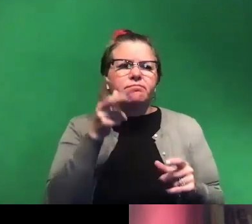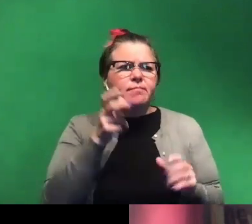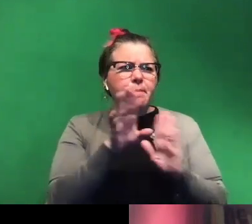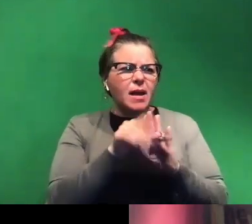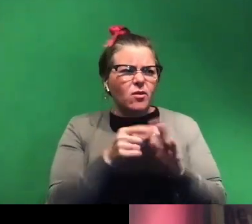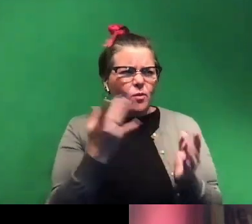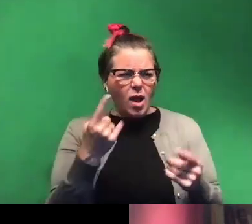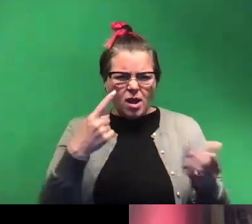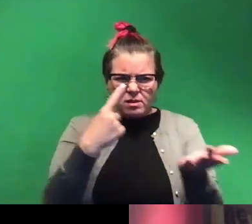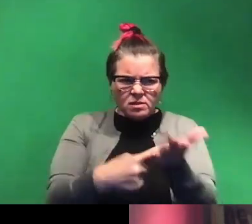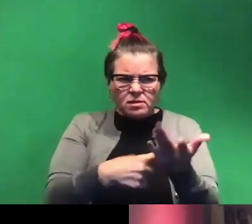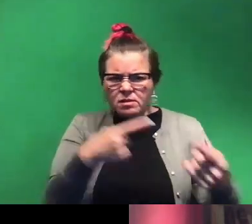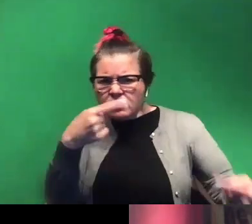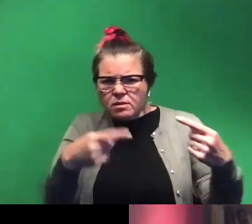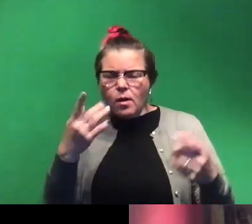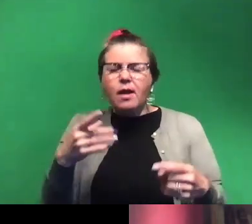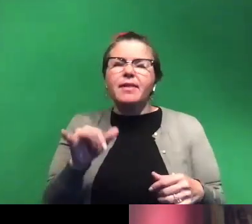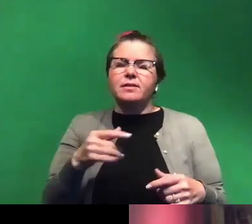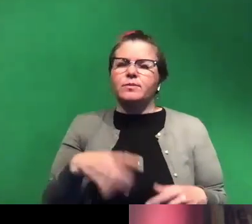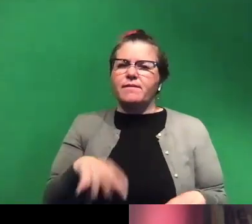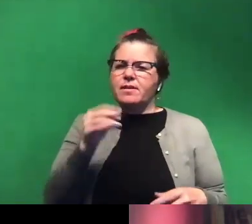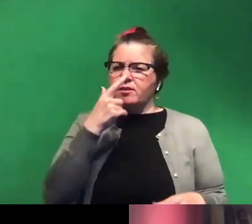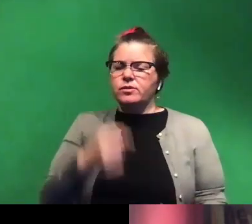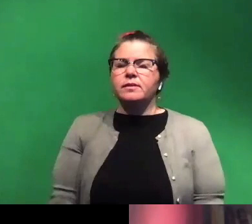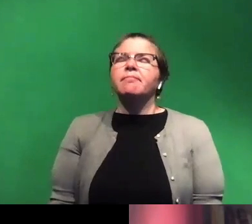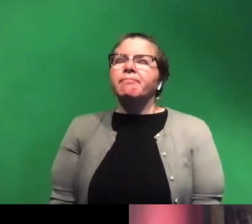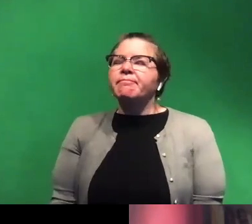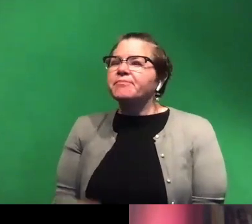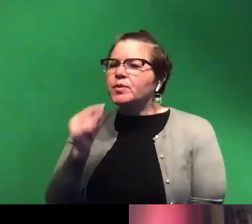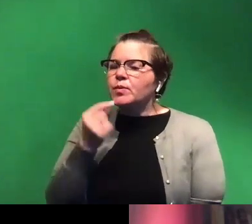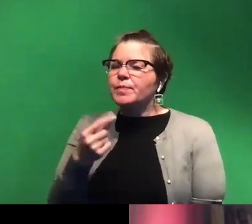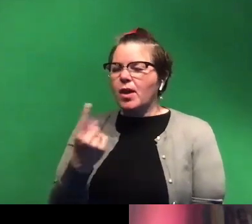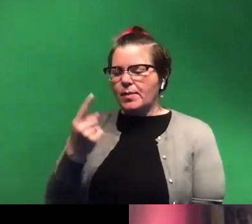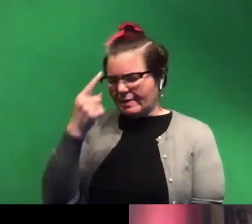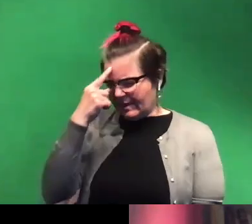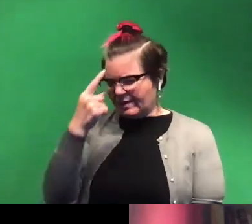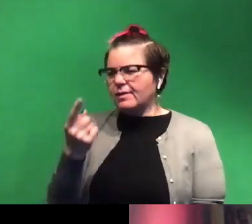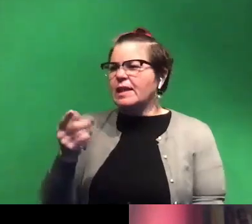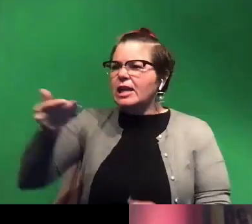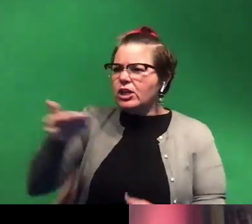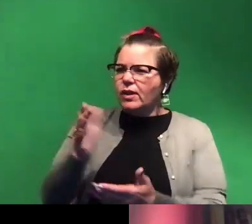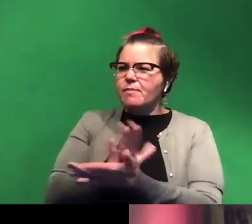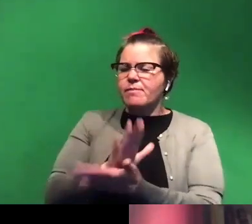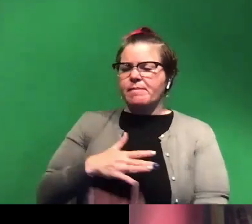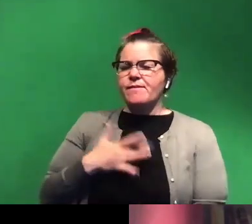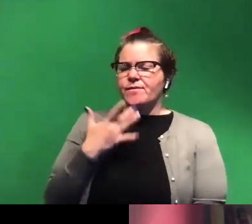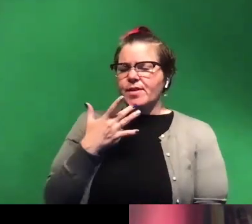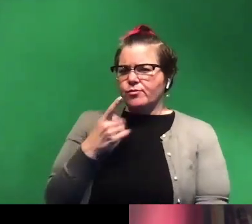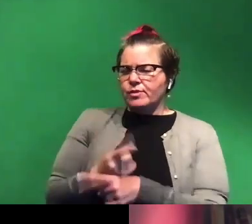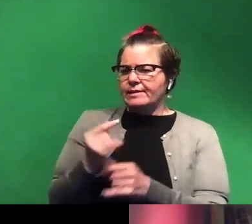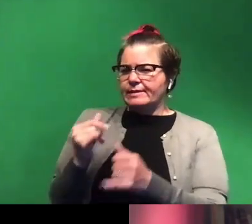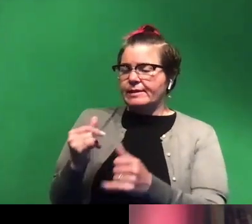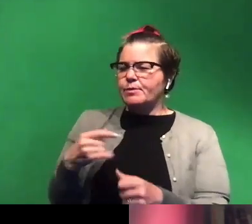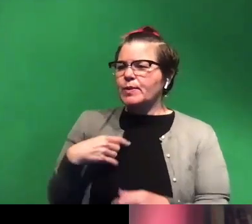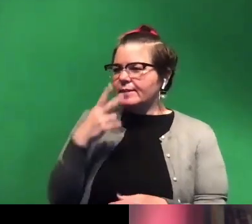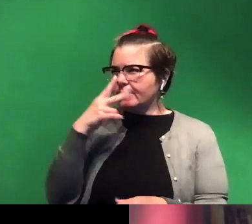debate? That's the interesting stuff that I pull out. That's super cool. I always think, that the introduction of papers are my favorite part, because you get to see